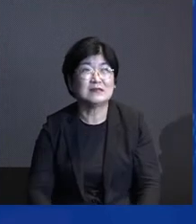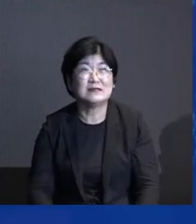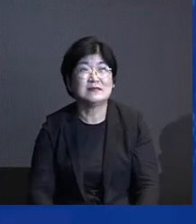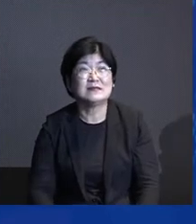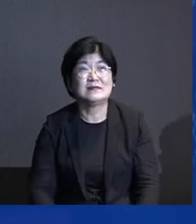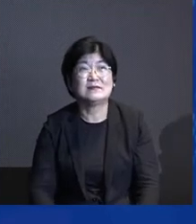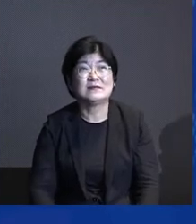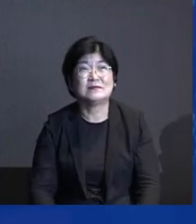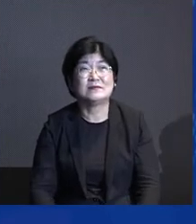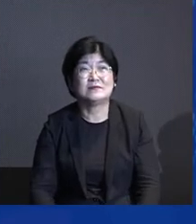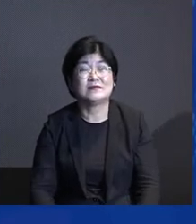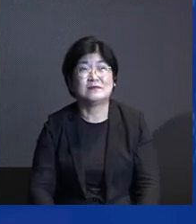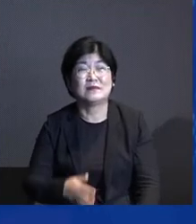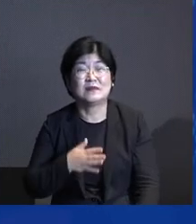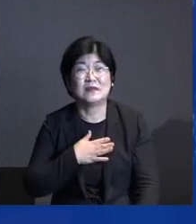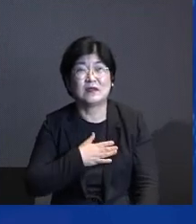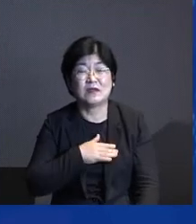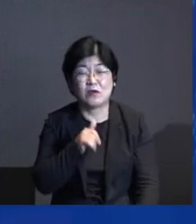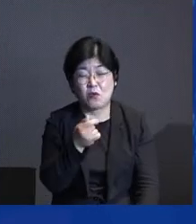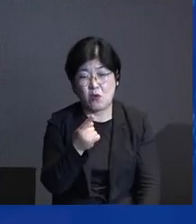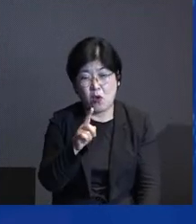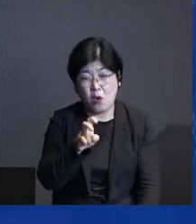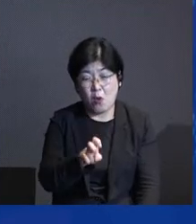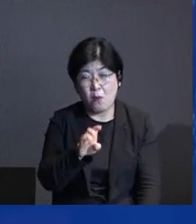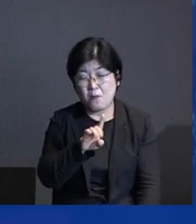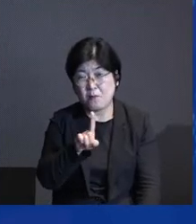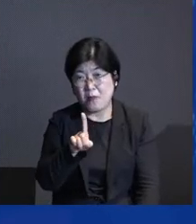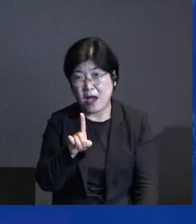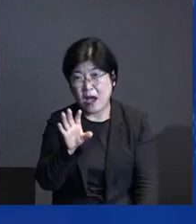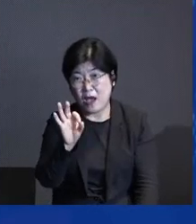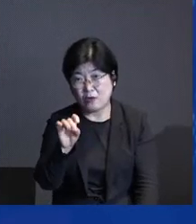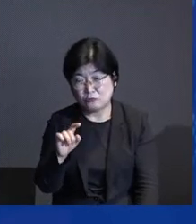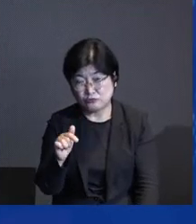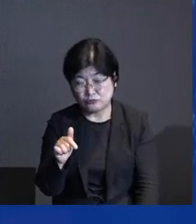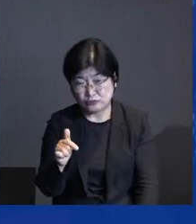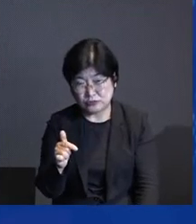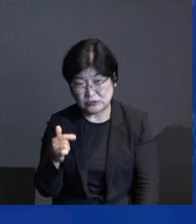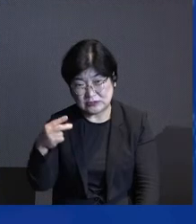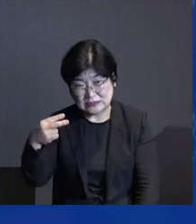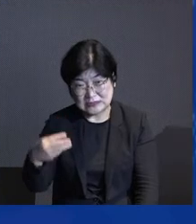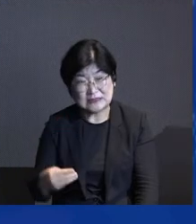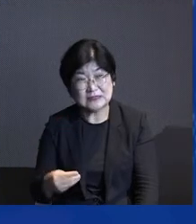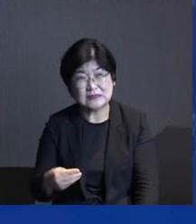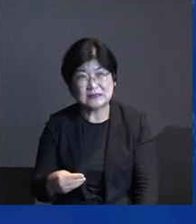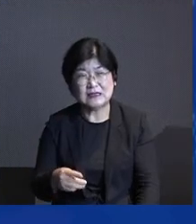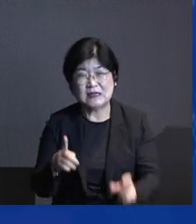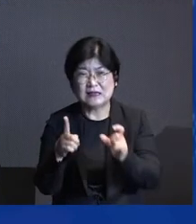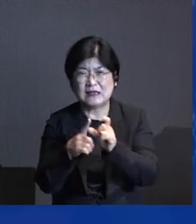of homebound because it is too restrictive.